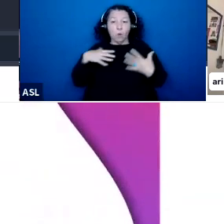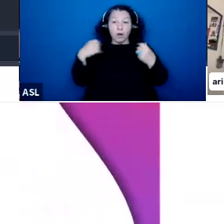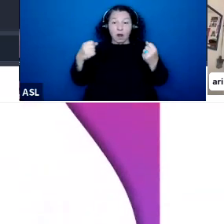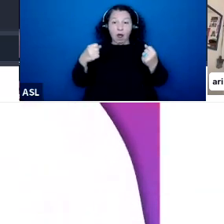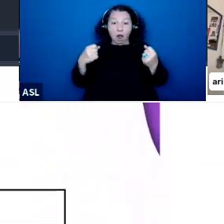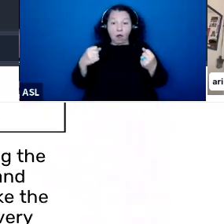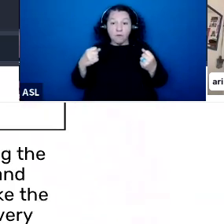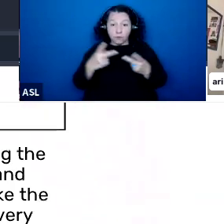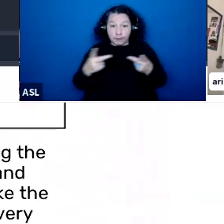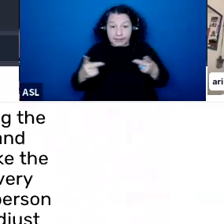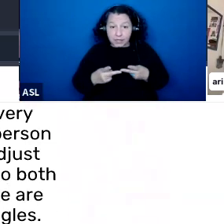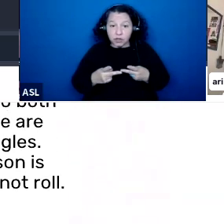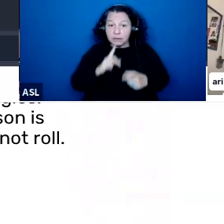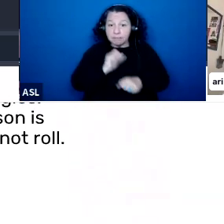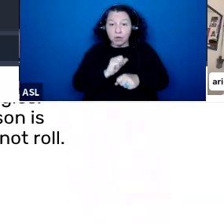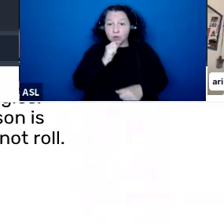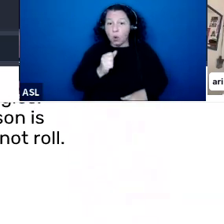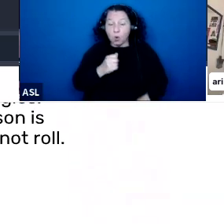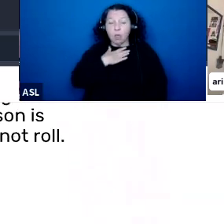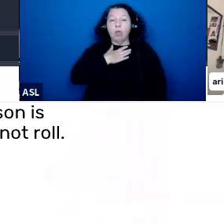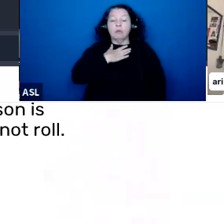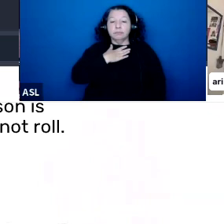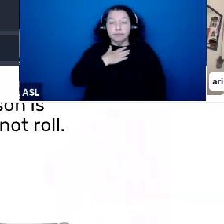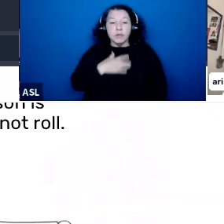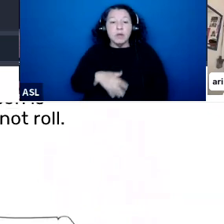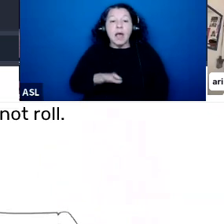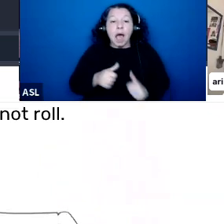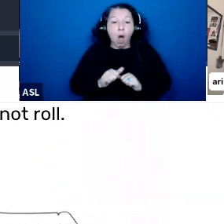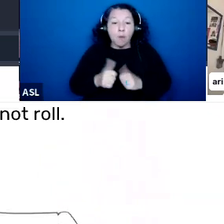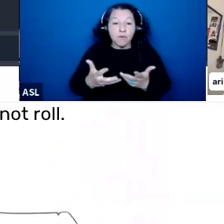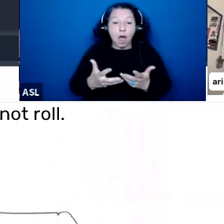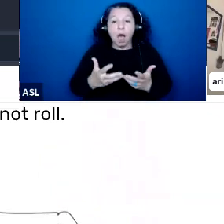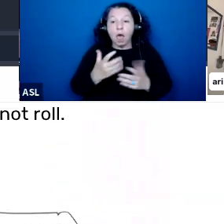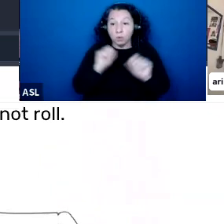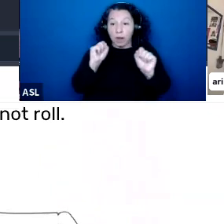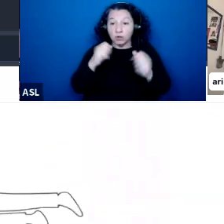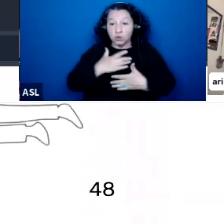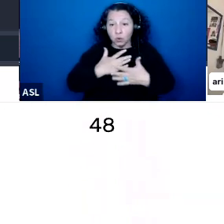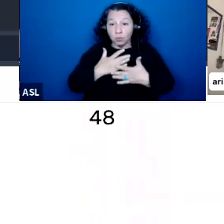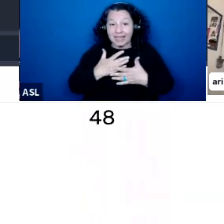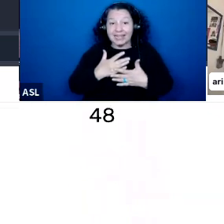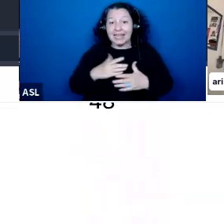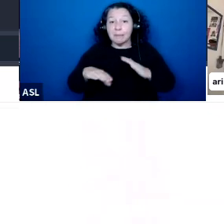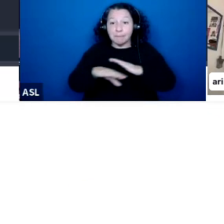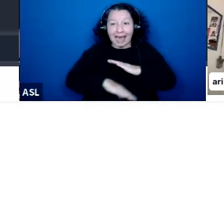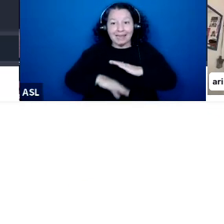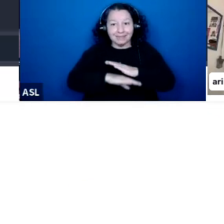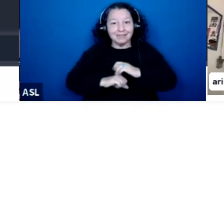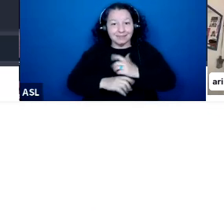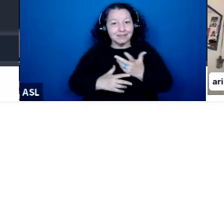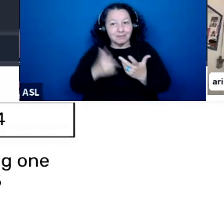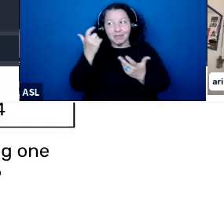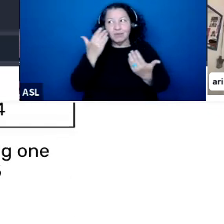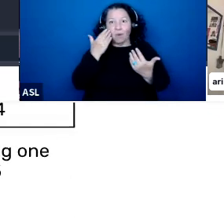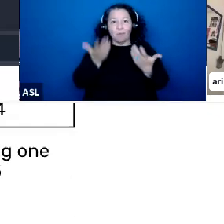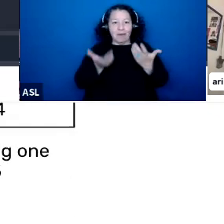position so they don't choke, how to provide rescue breathing, at least the basics of it,